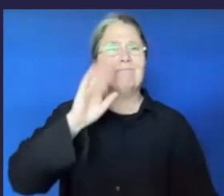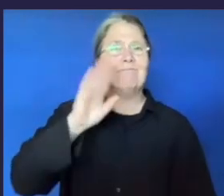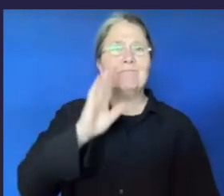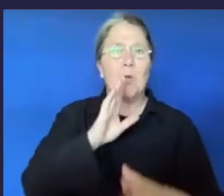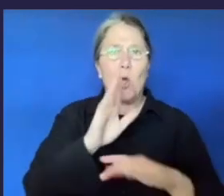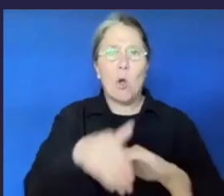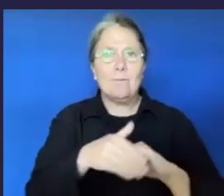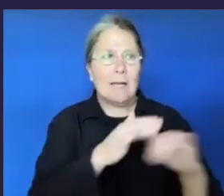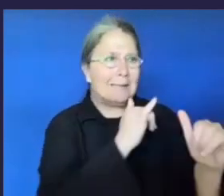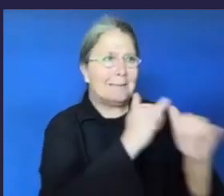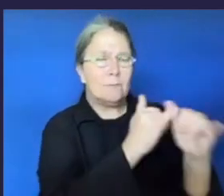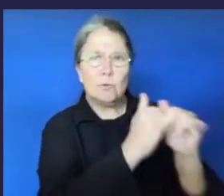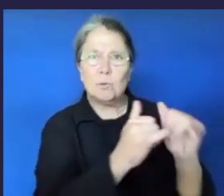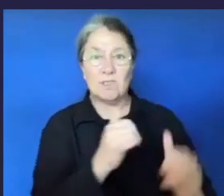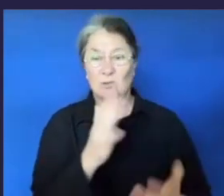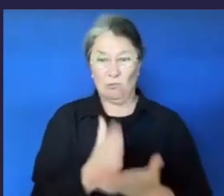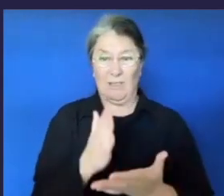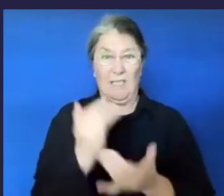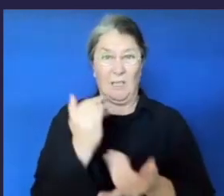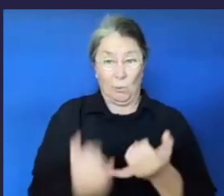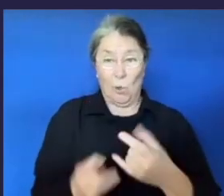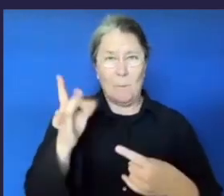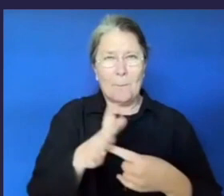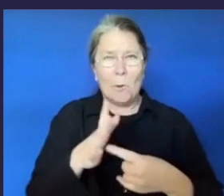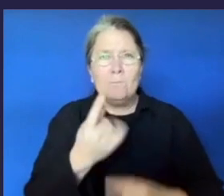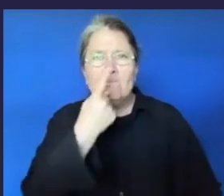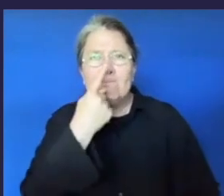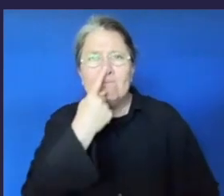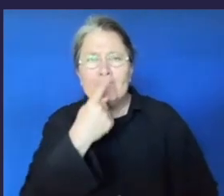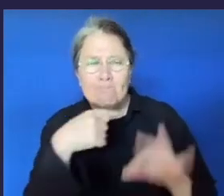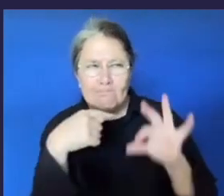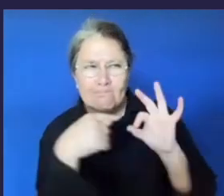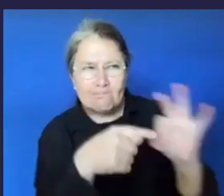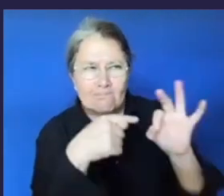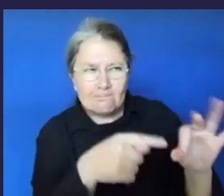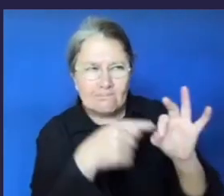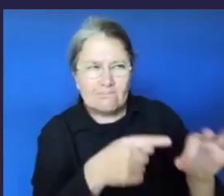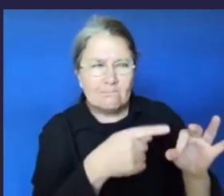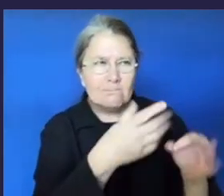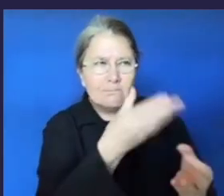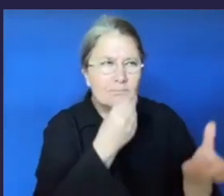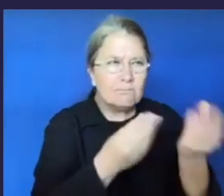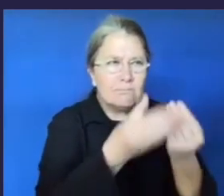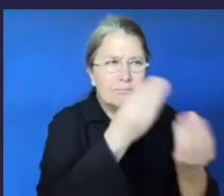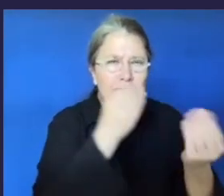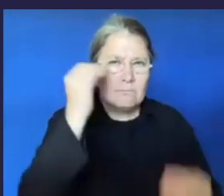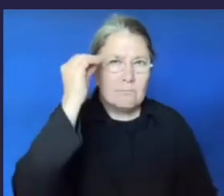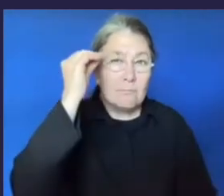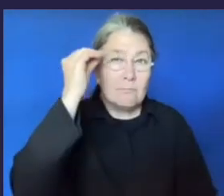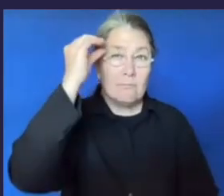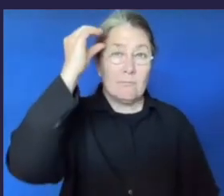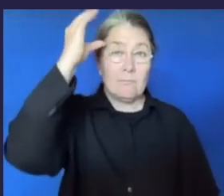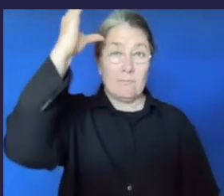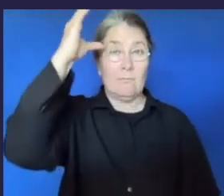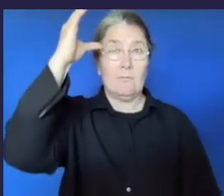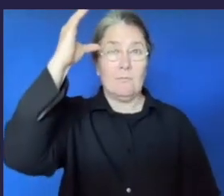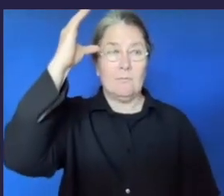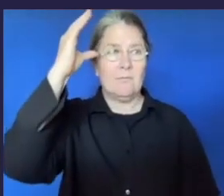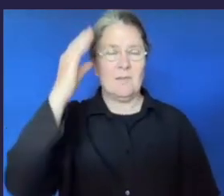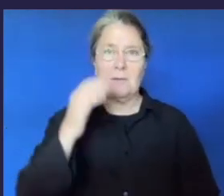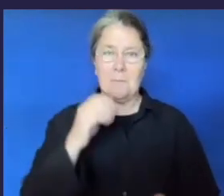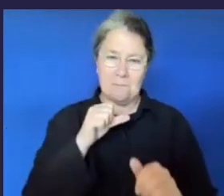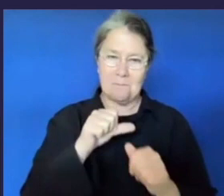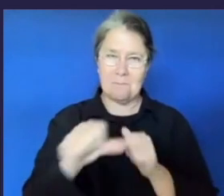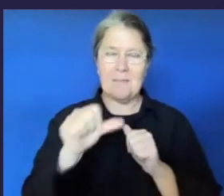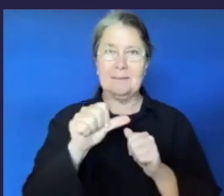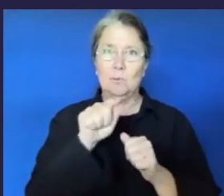being really curious about the industry, the workplace, and just try to get as much information as